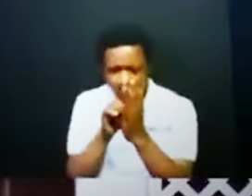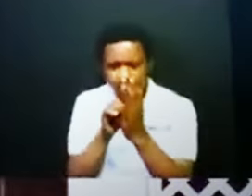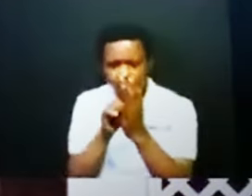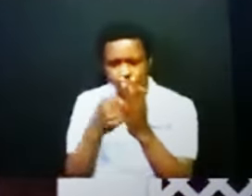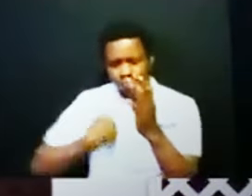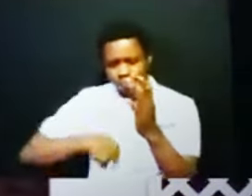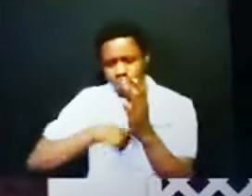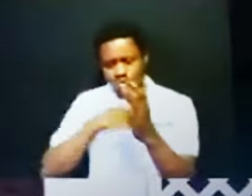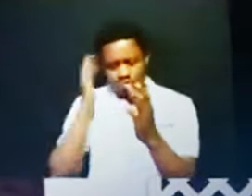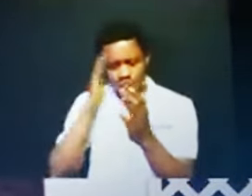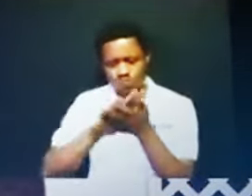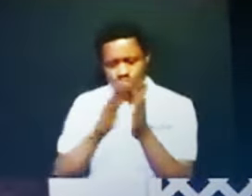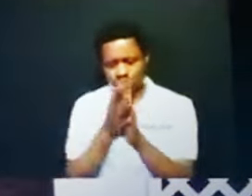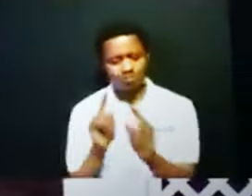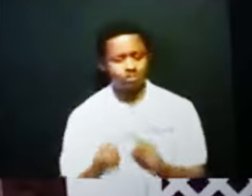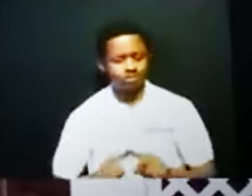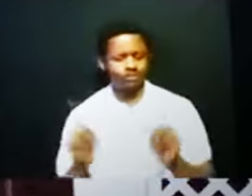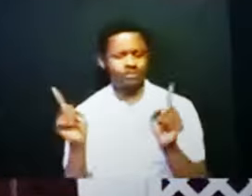will be different. A